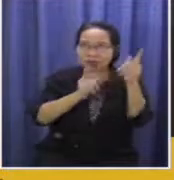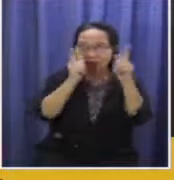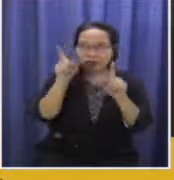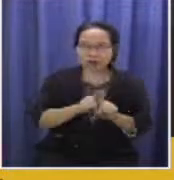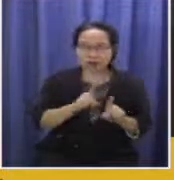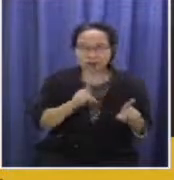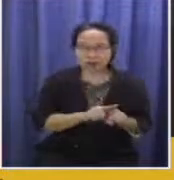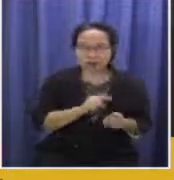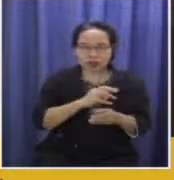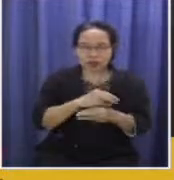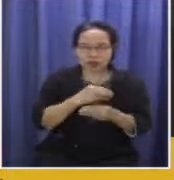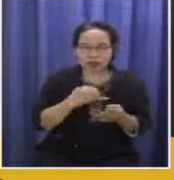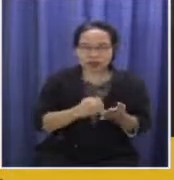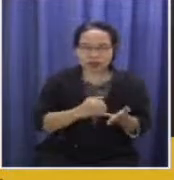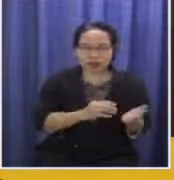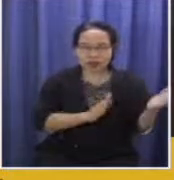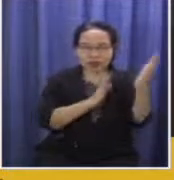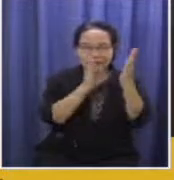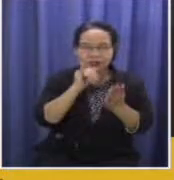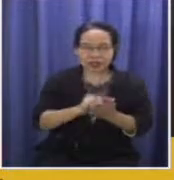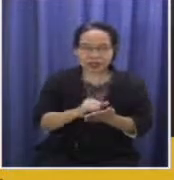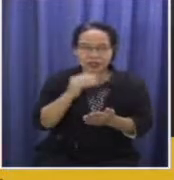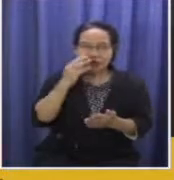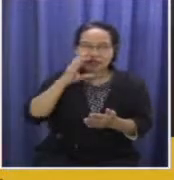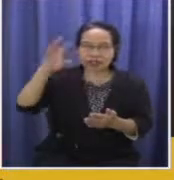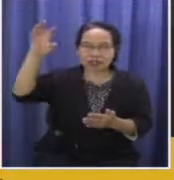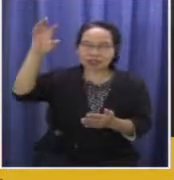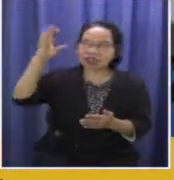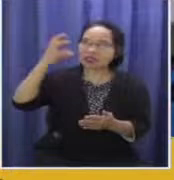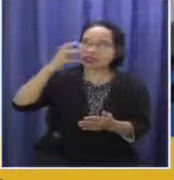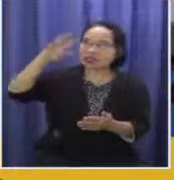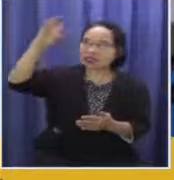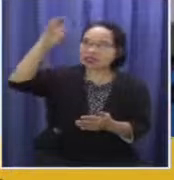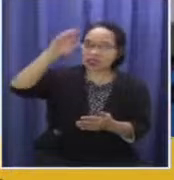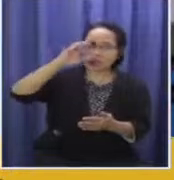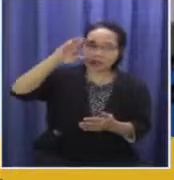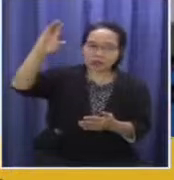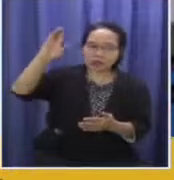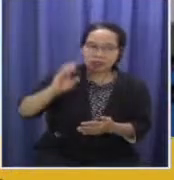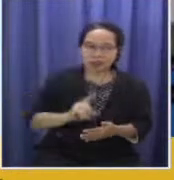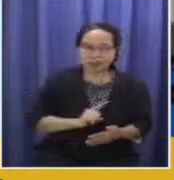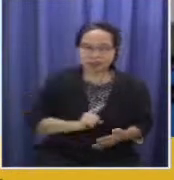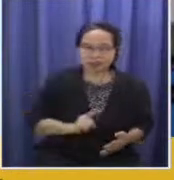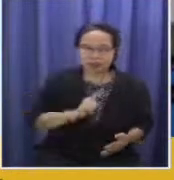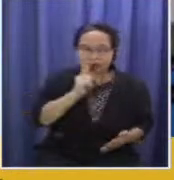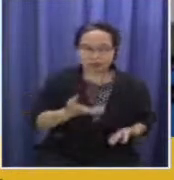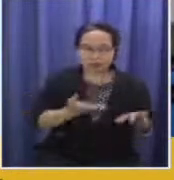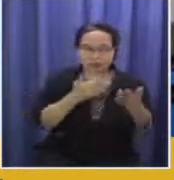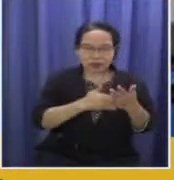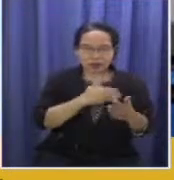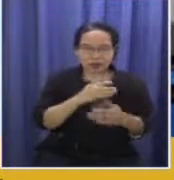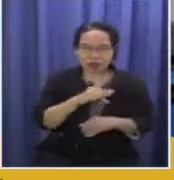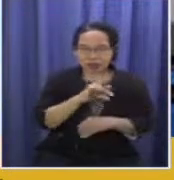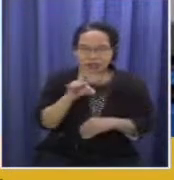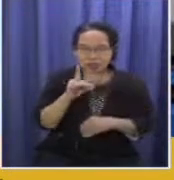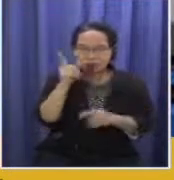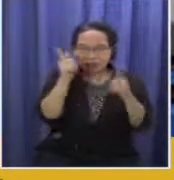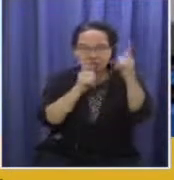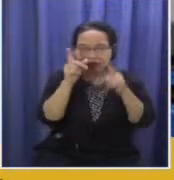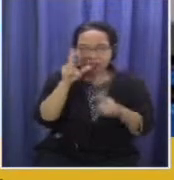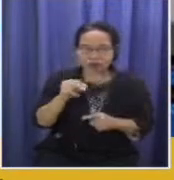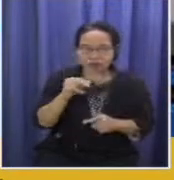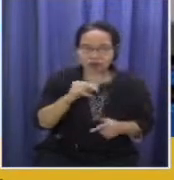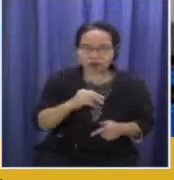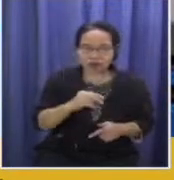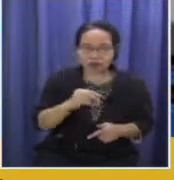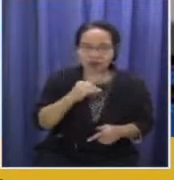also to make it appear that the sun and the moon existed before the stars. No, that is not